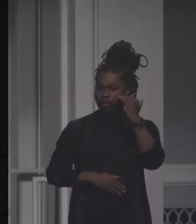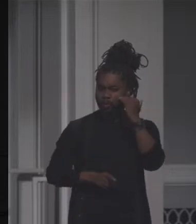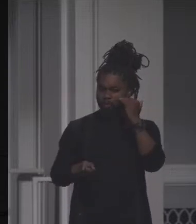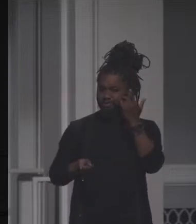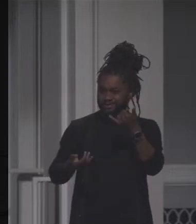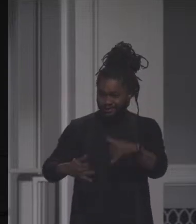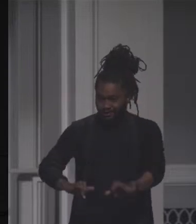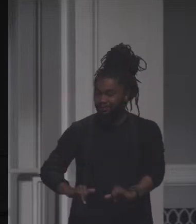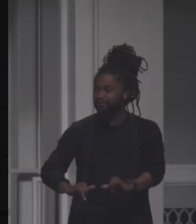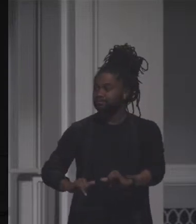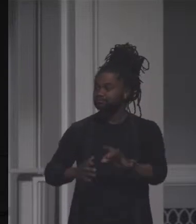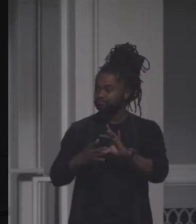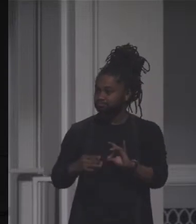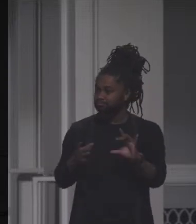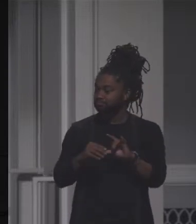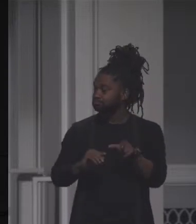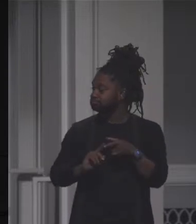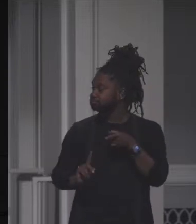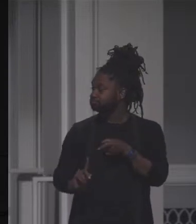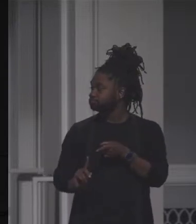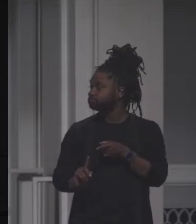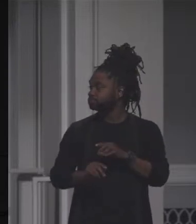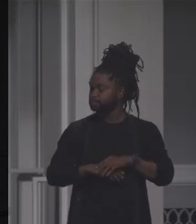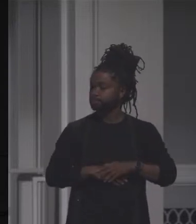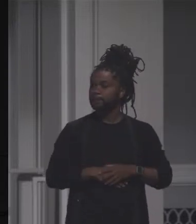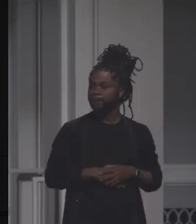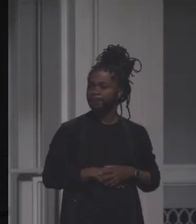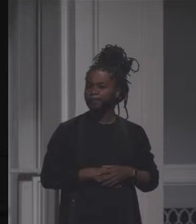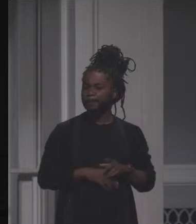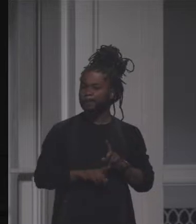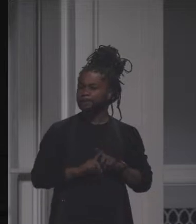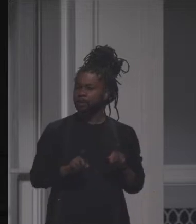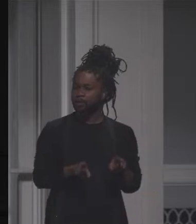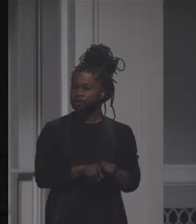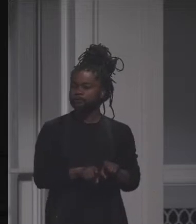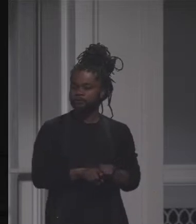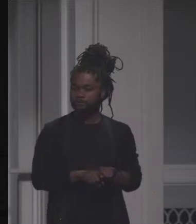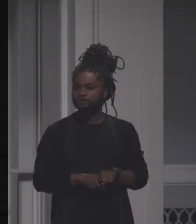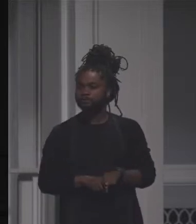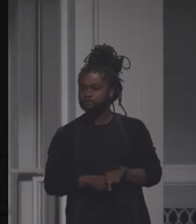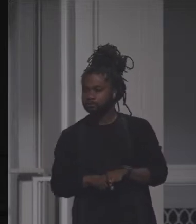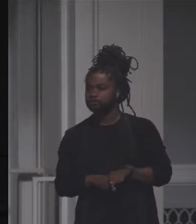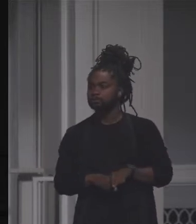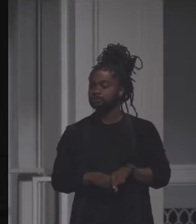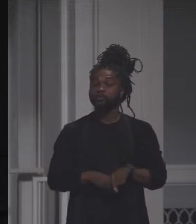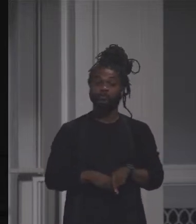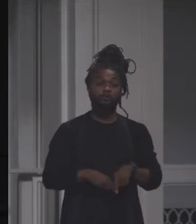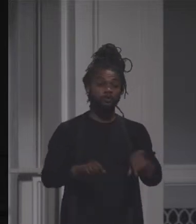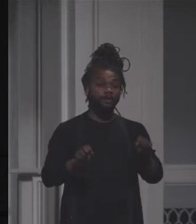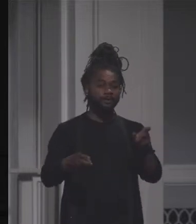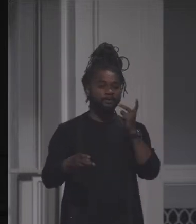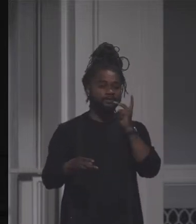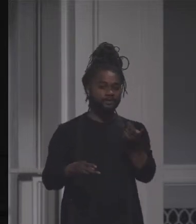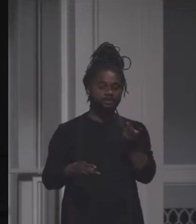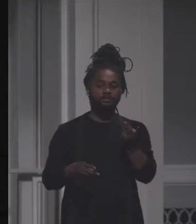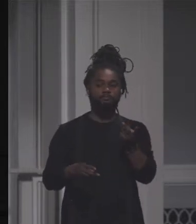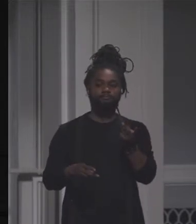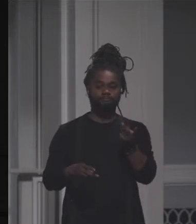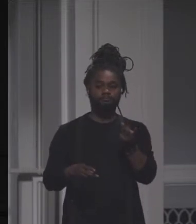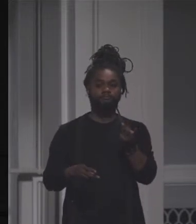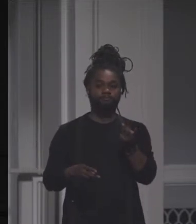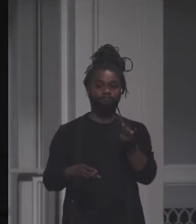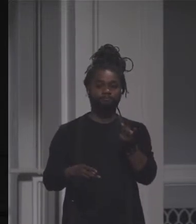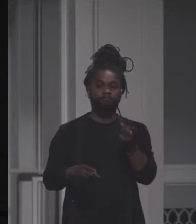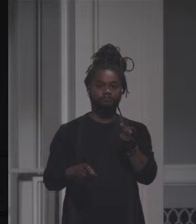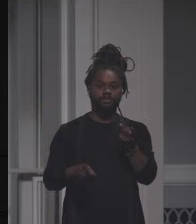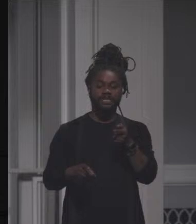then and too important for him to leave her out. But it's also equally clear that he didn't approve of